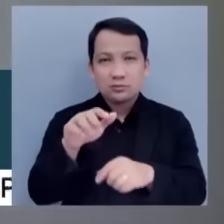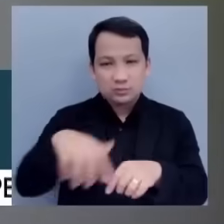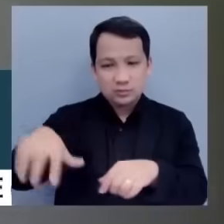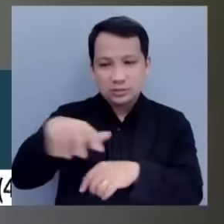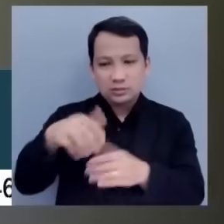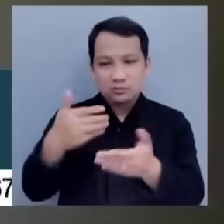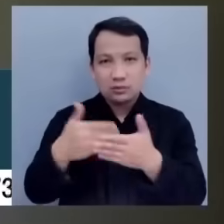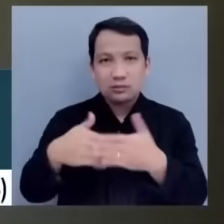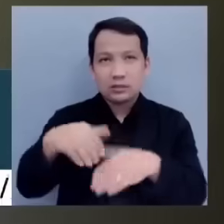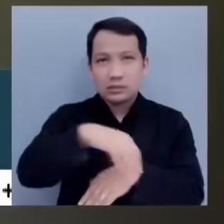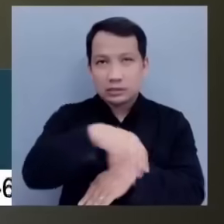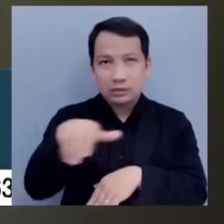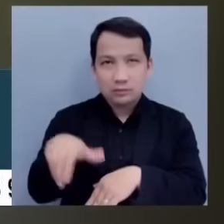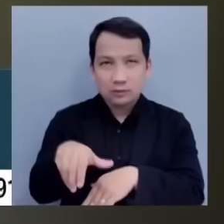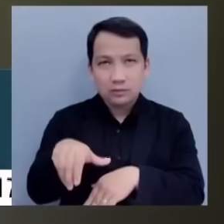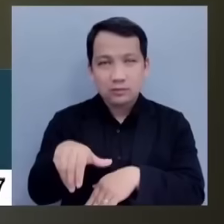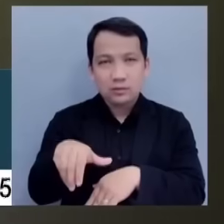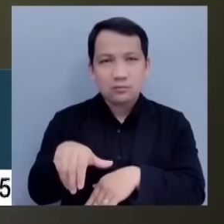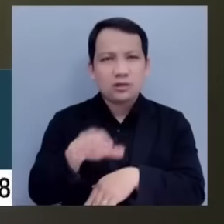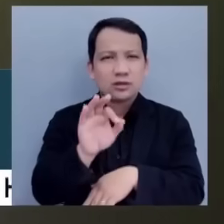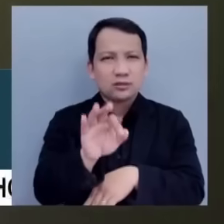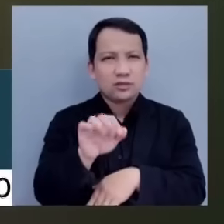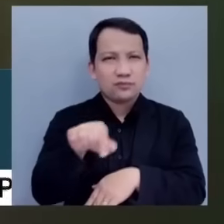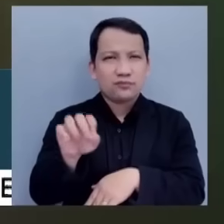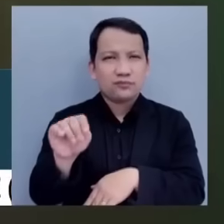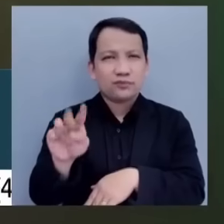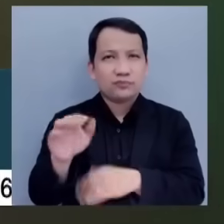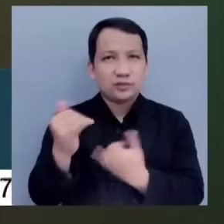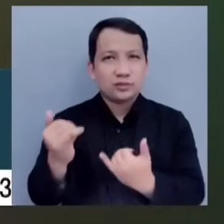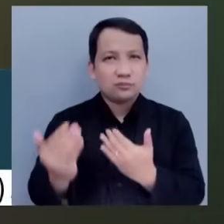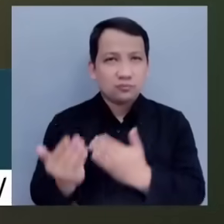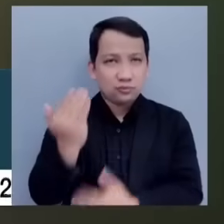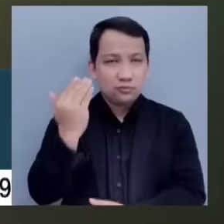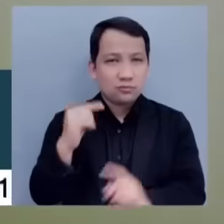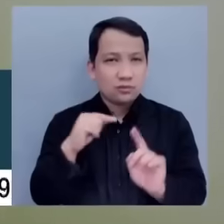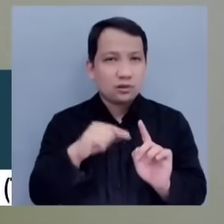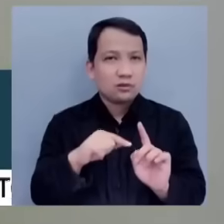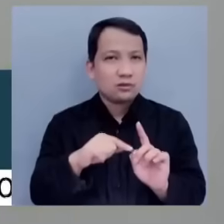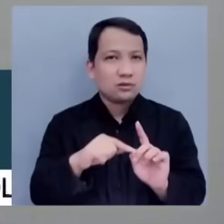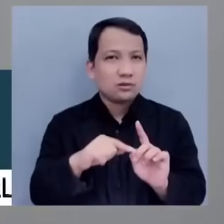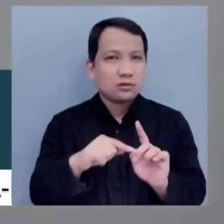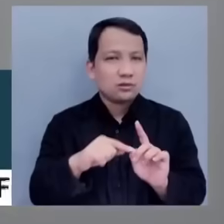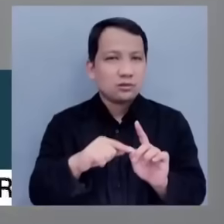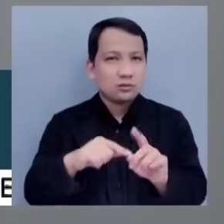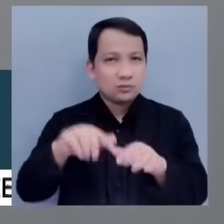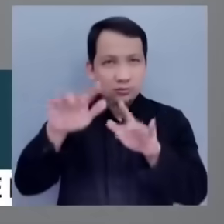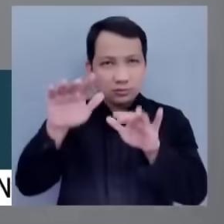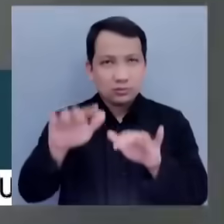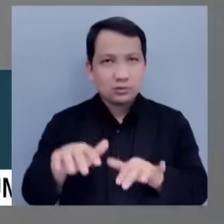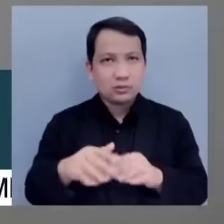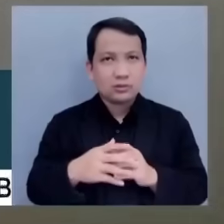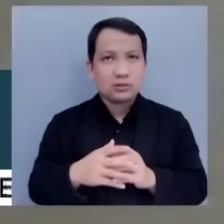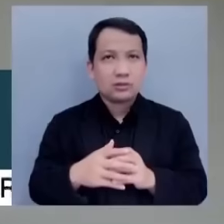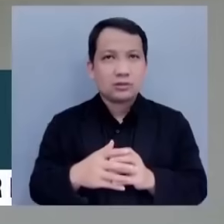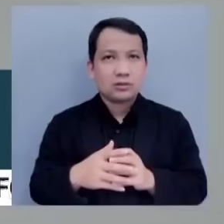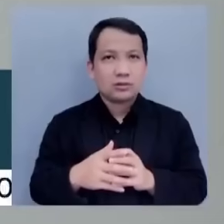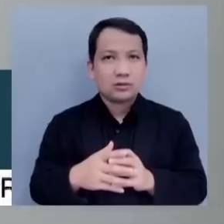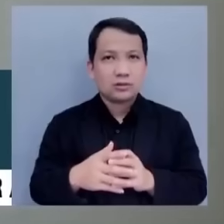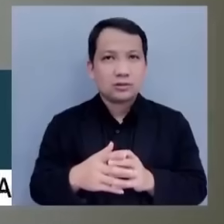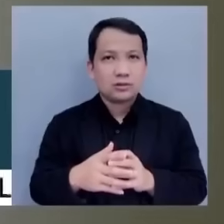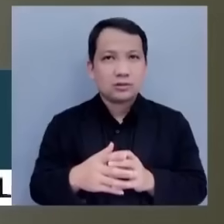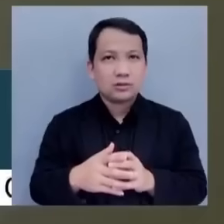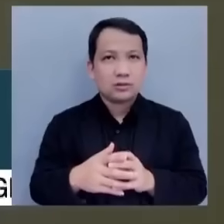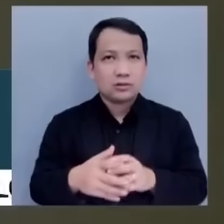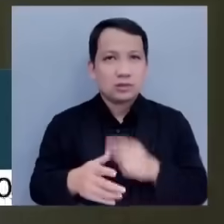Alacapan, Cagayan. At around 9:14 this morning, heavy downpour was felt in Claveria, Cagayan, as shown from